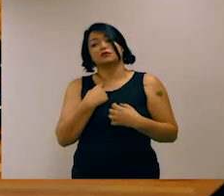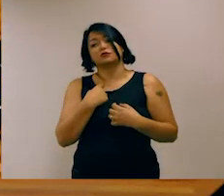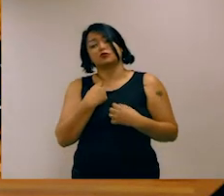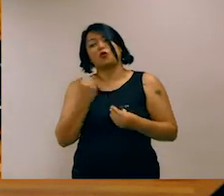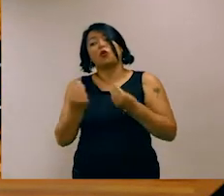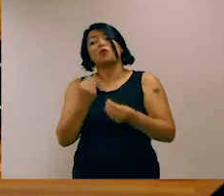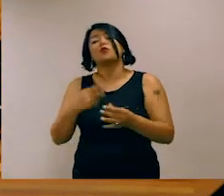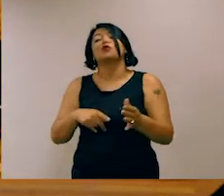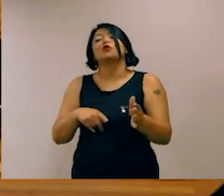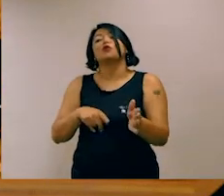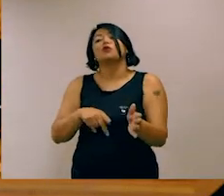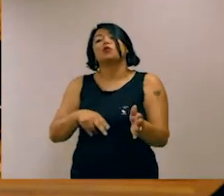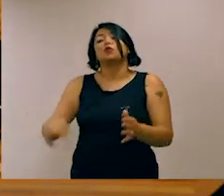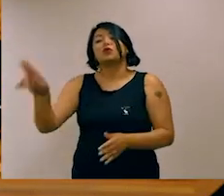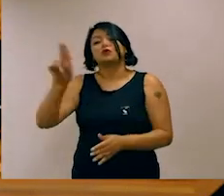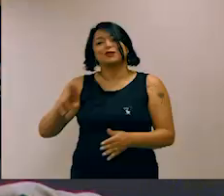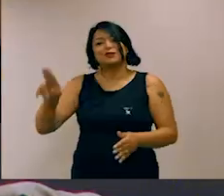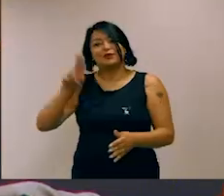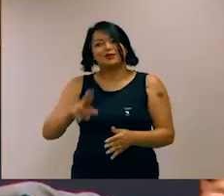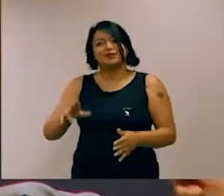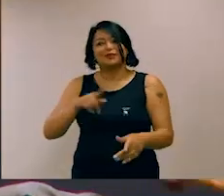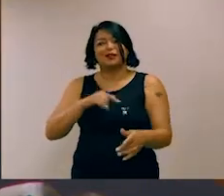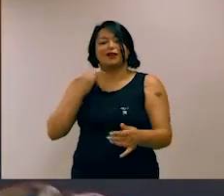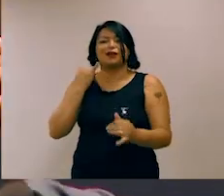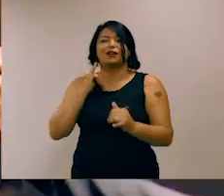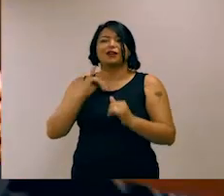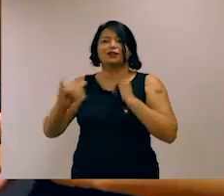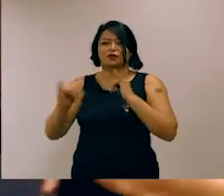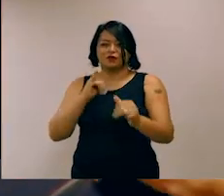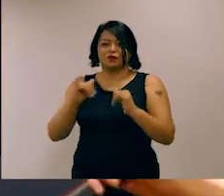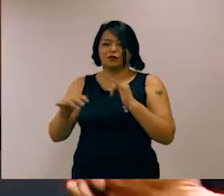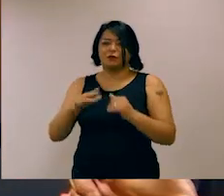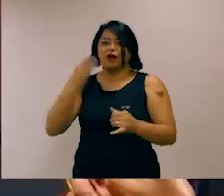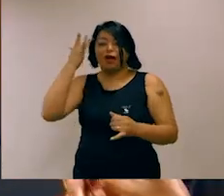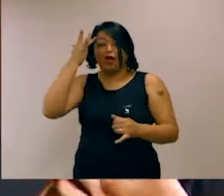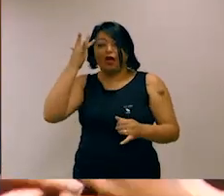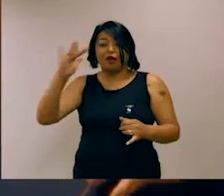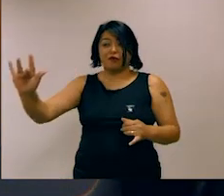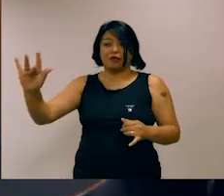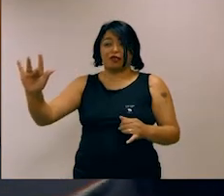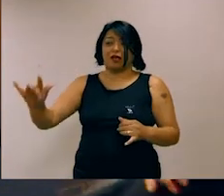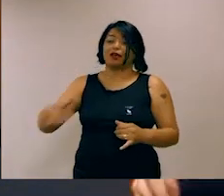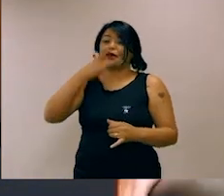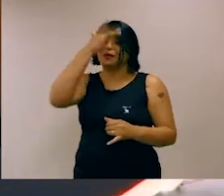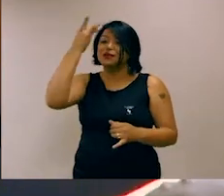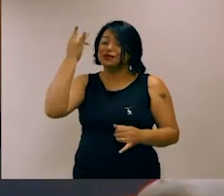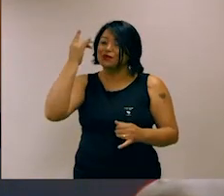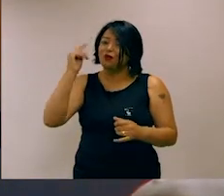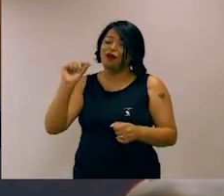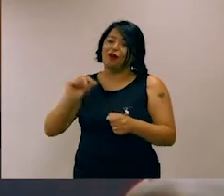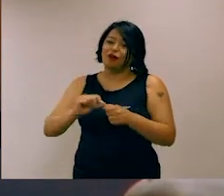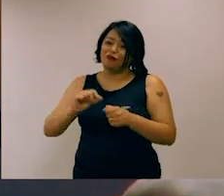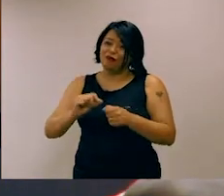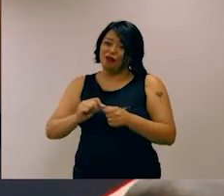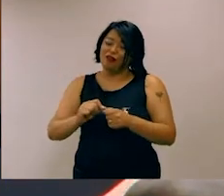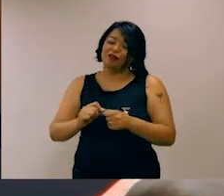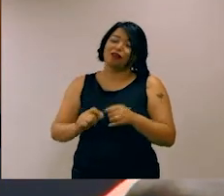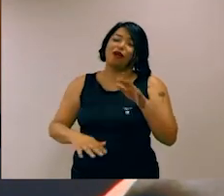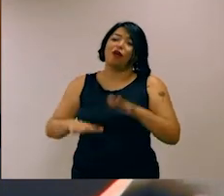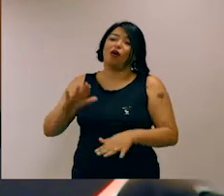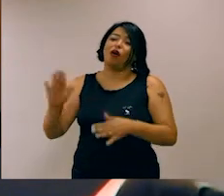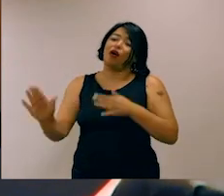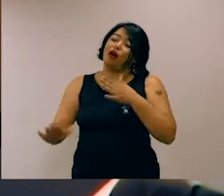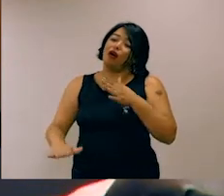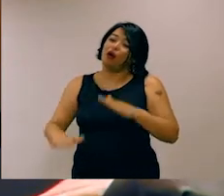Okay, so we can see our Twitter account There's a question from Eric. What is the